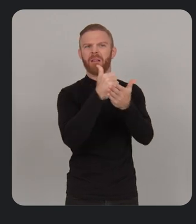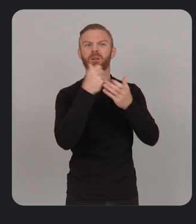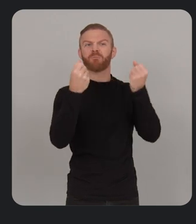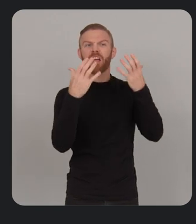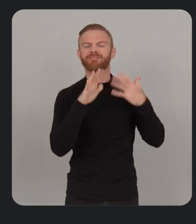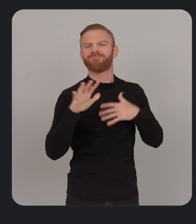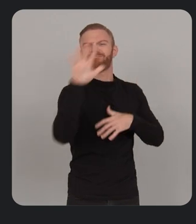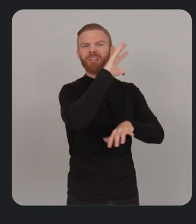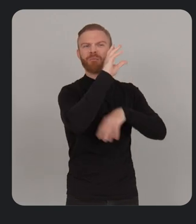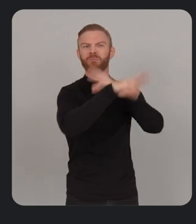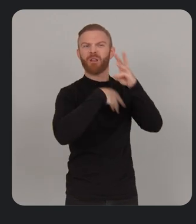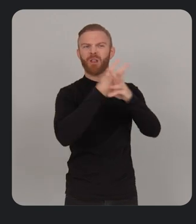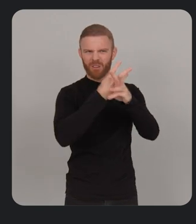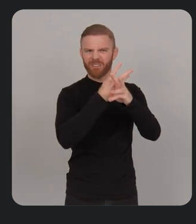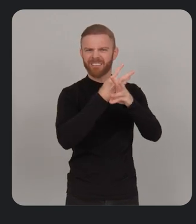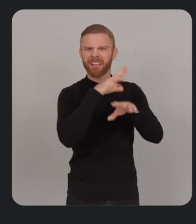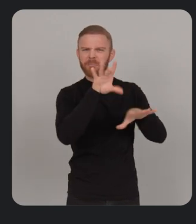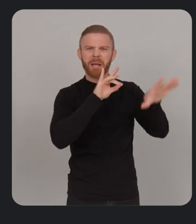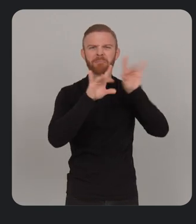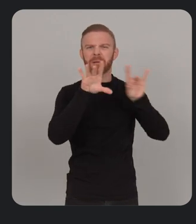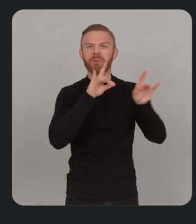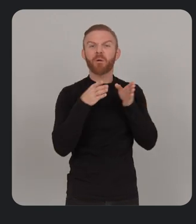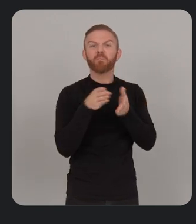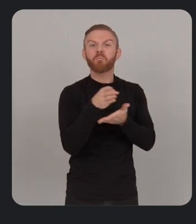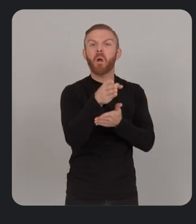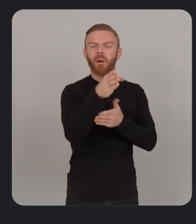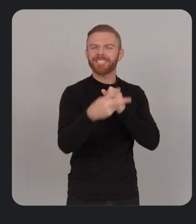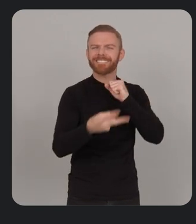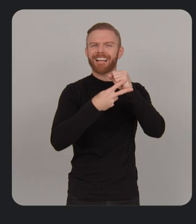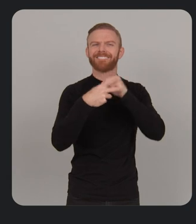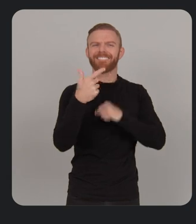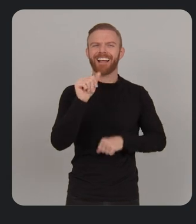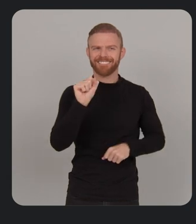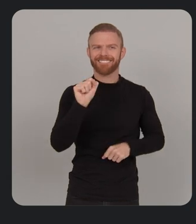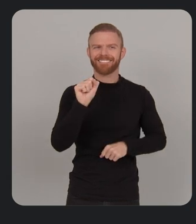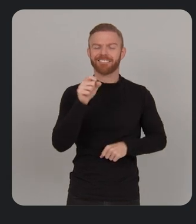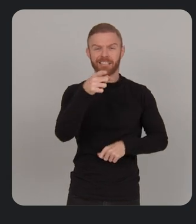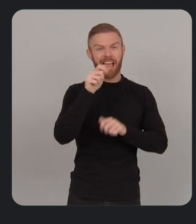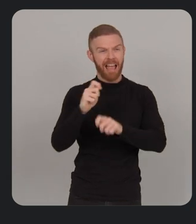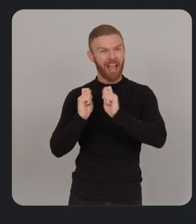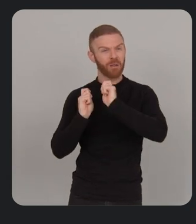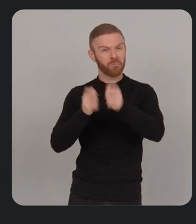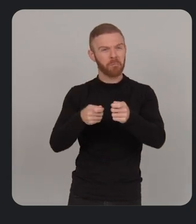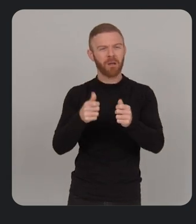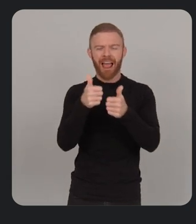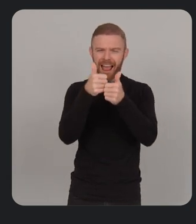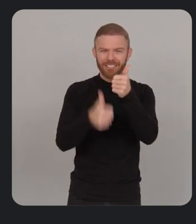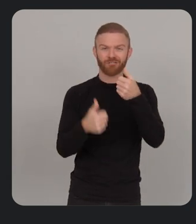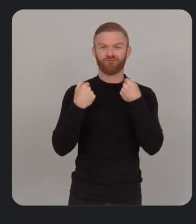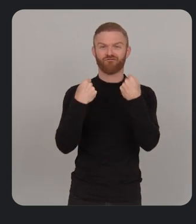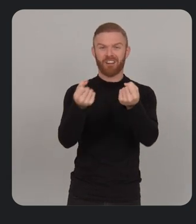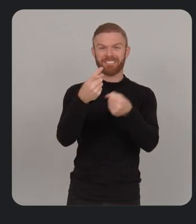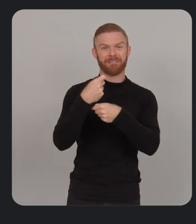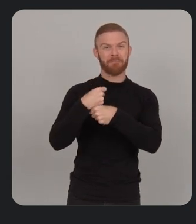drivers around the world start choosing fuel efficient routes you can contribute with every drive that you make with it